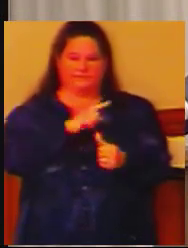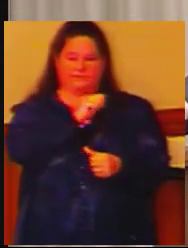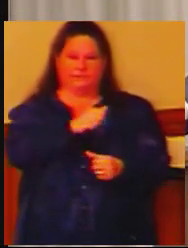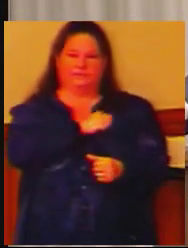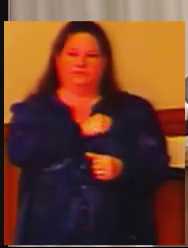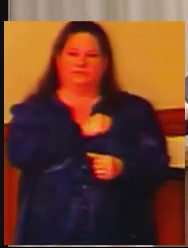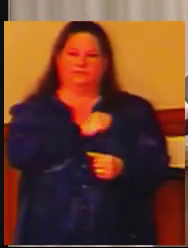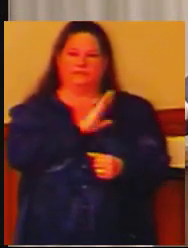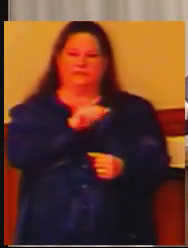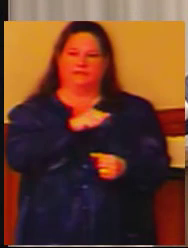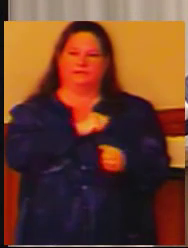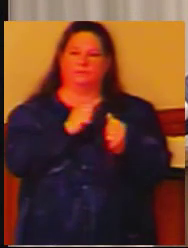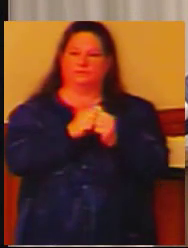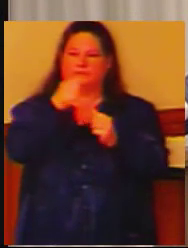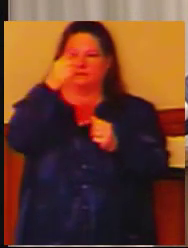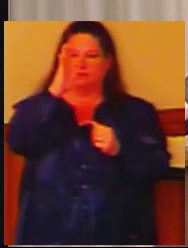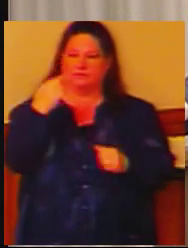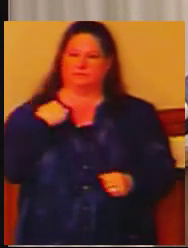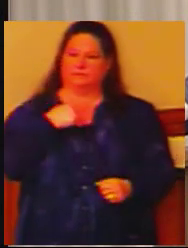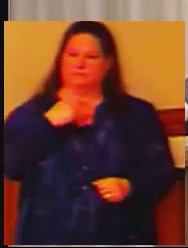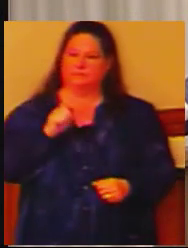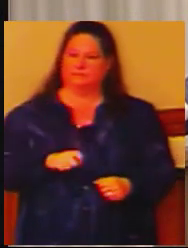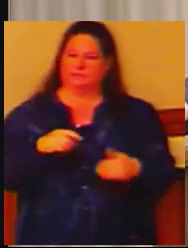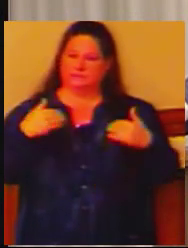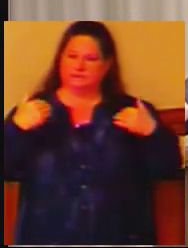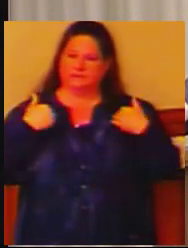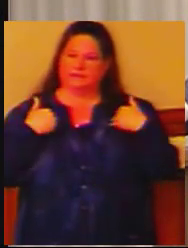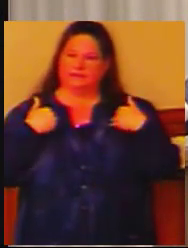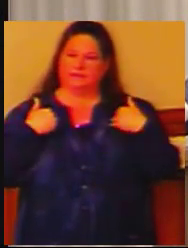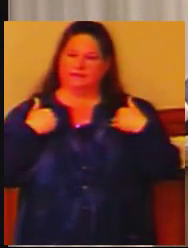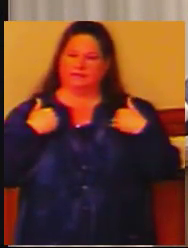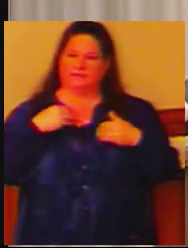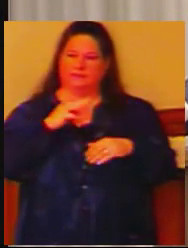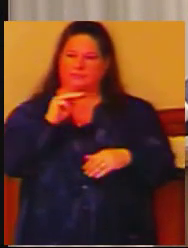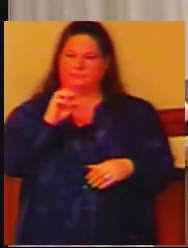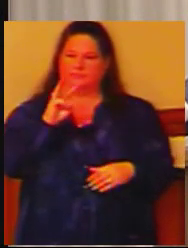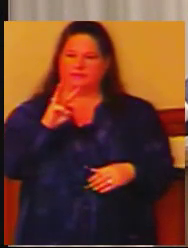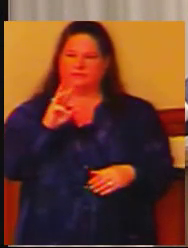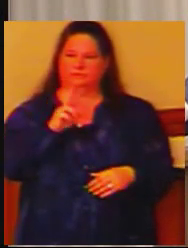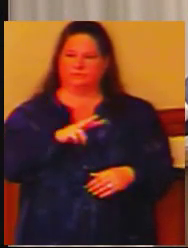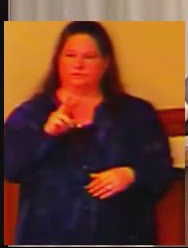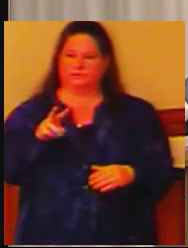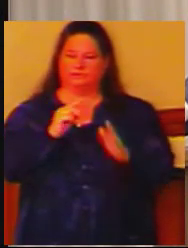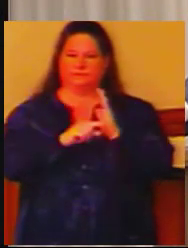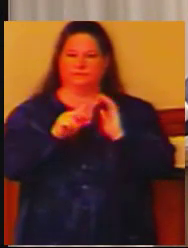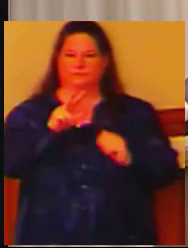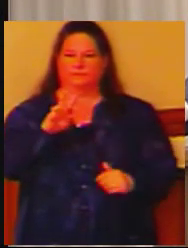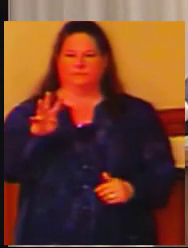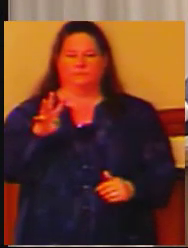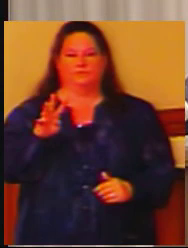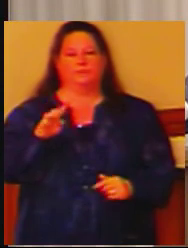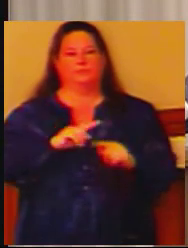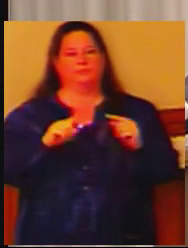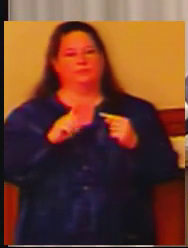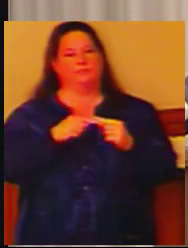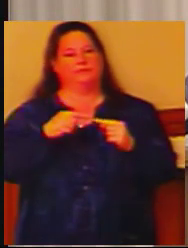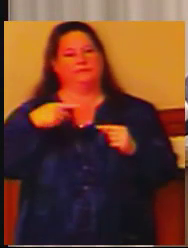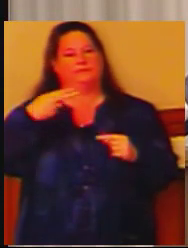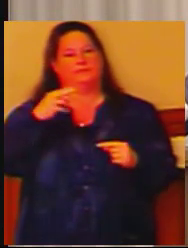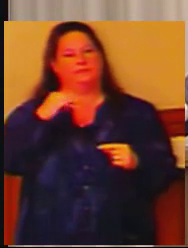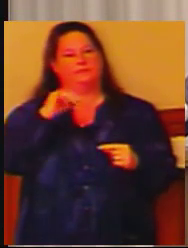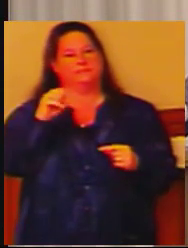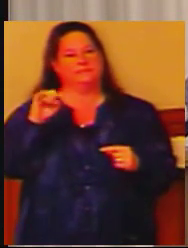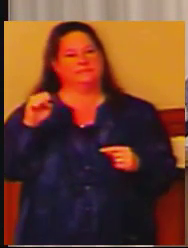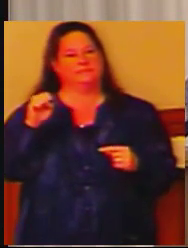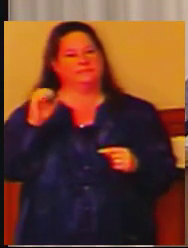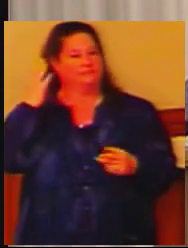the attitude toward God we must have. In Matthew 22:34, but when the Pharisees had